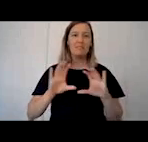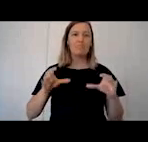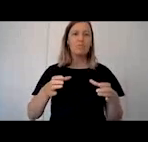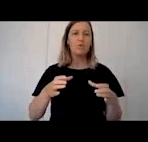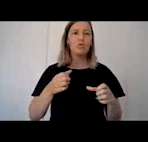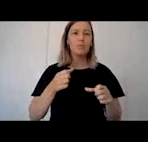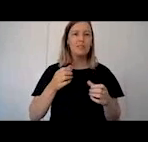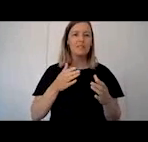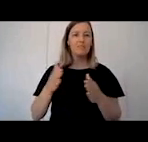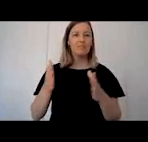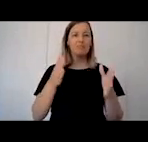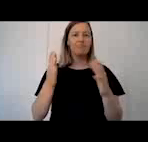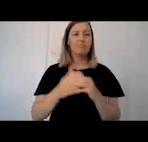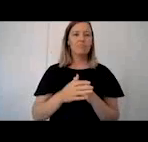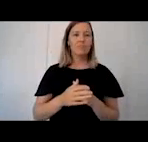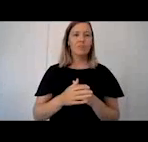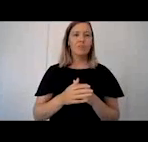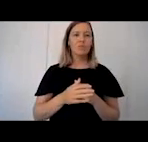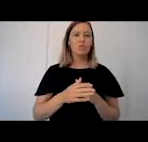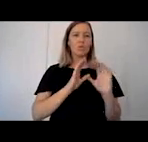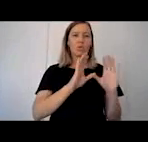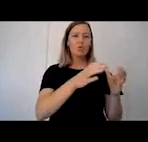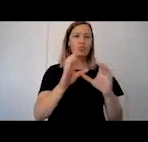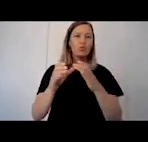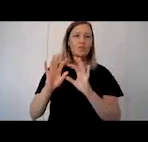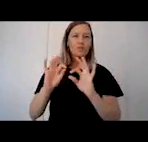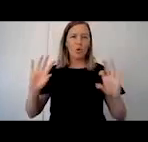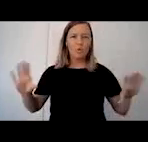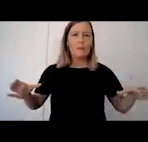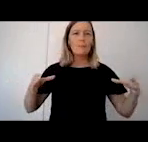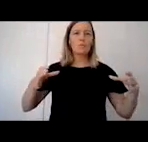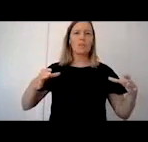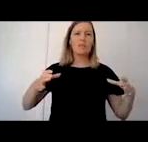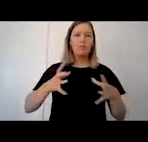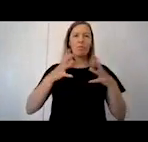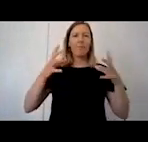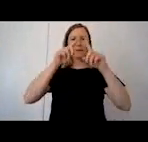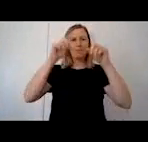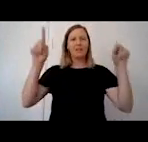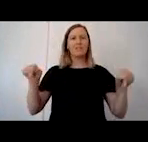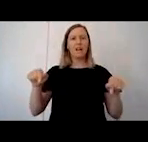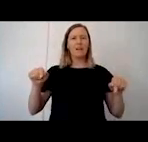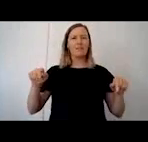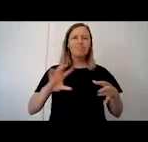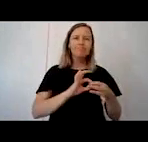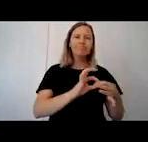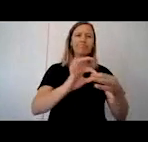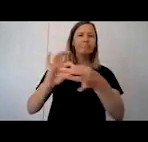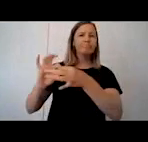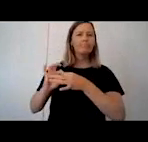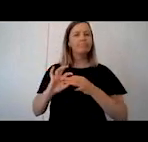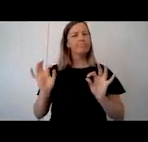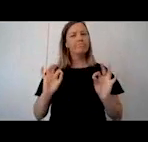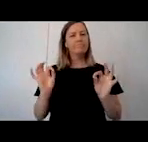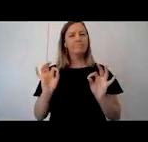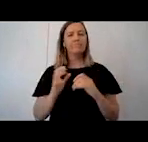groups do not come together for that big picture and that same